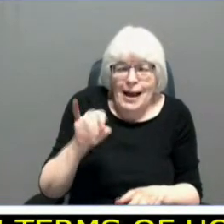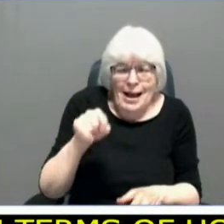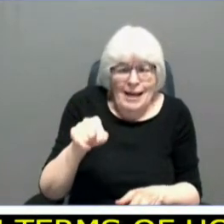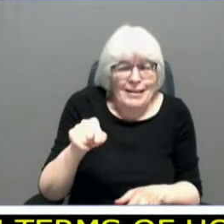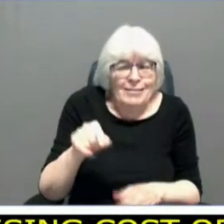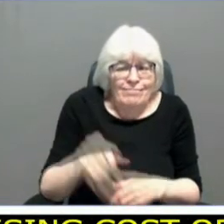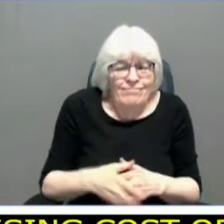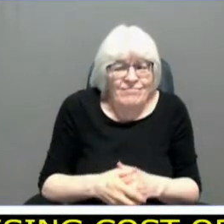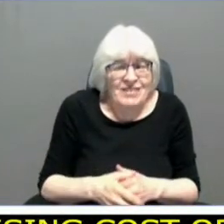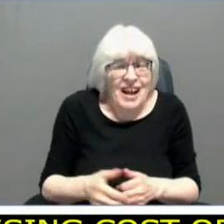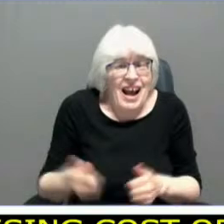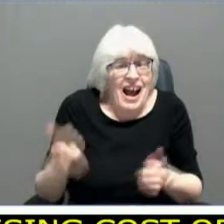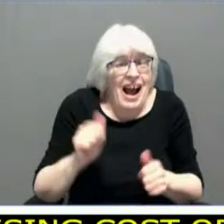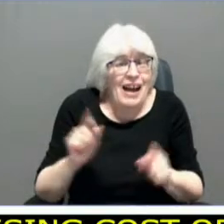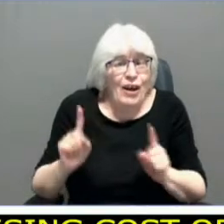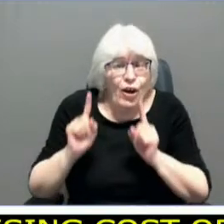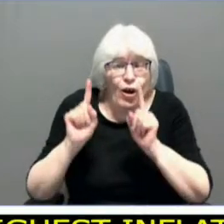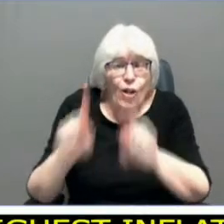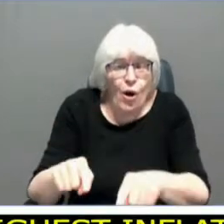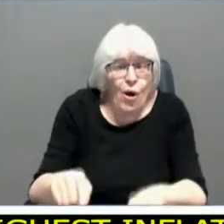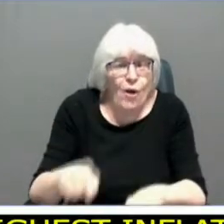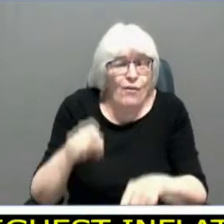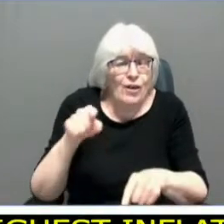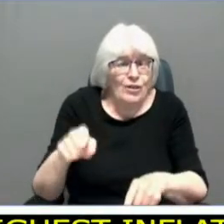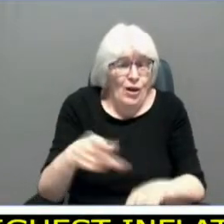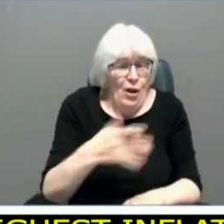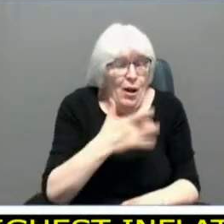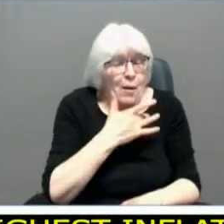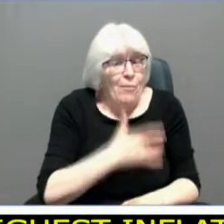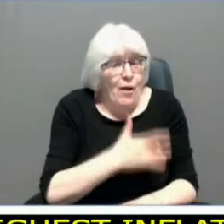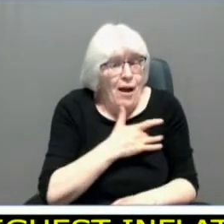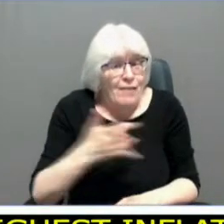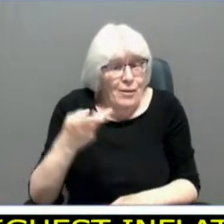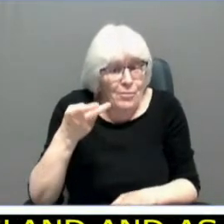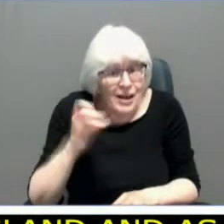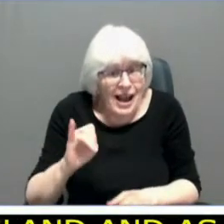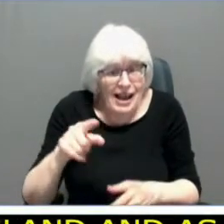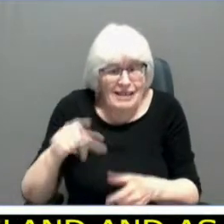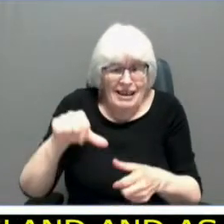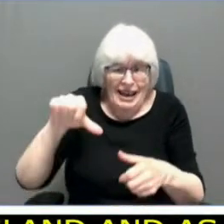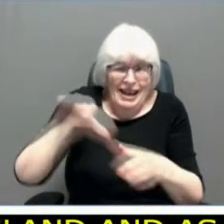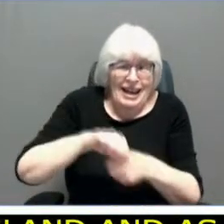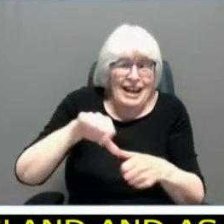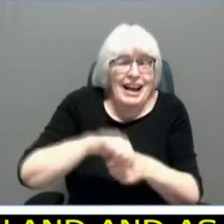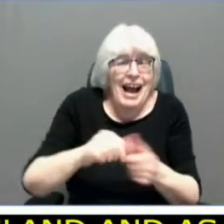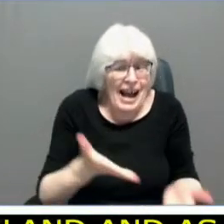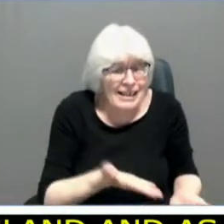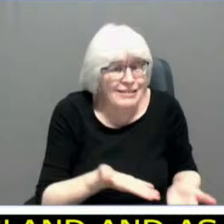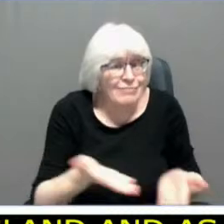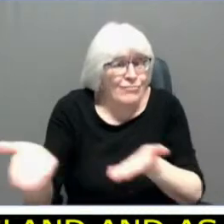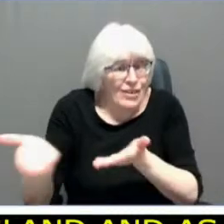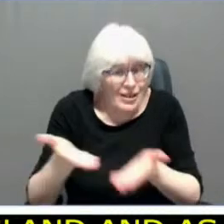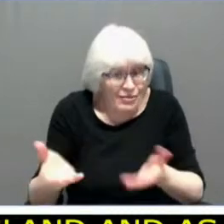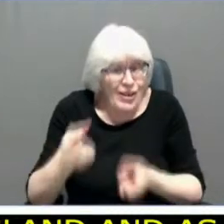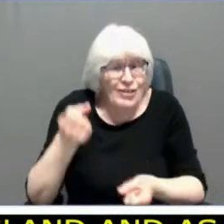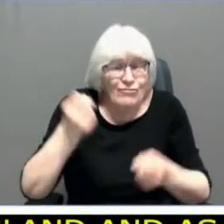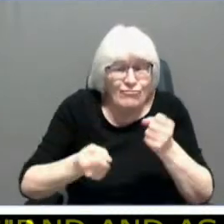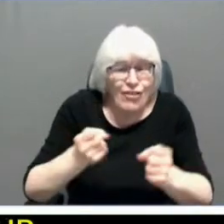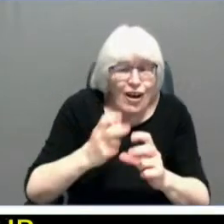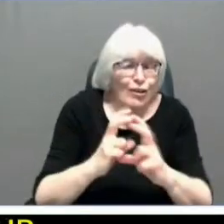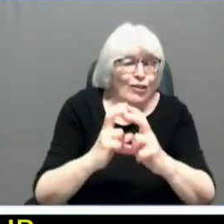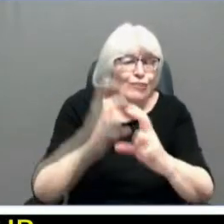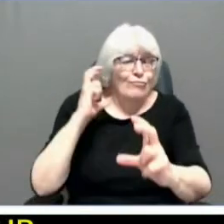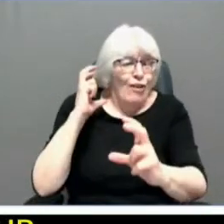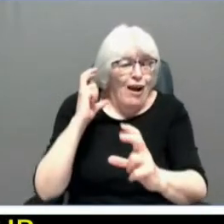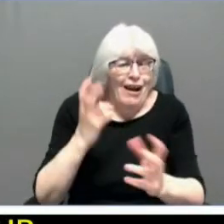on wheels, with the price of fuel being what it is, it adds to the cost of everything, including groceries. So we've tried to